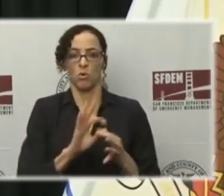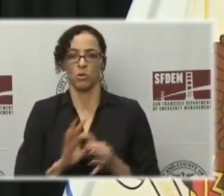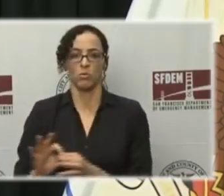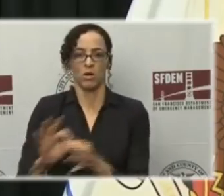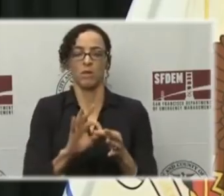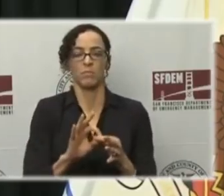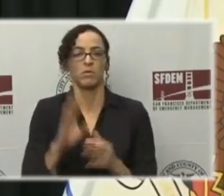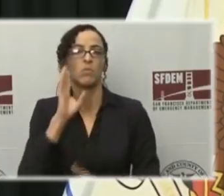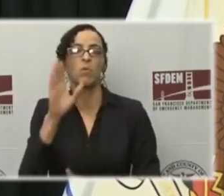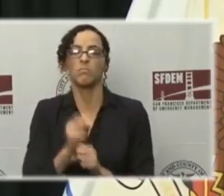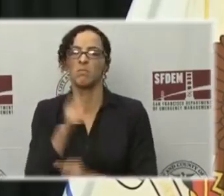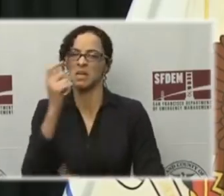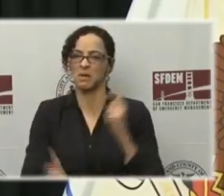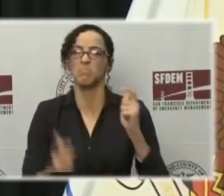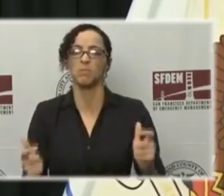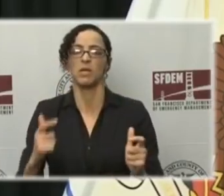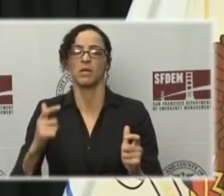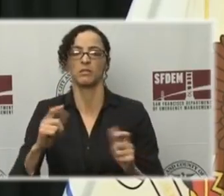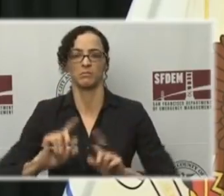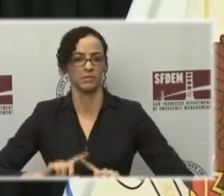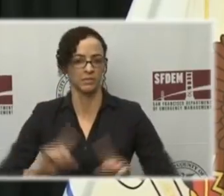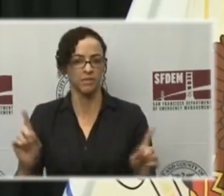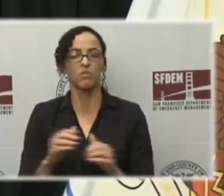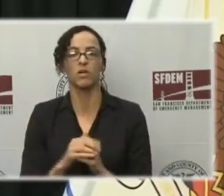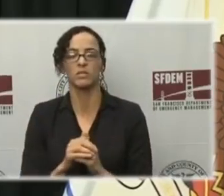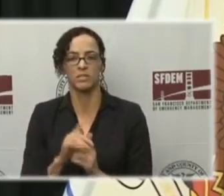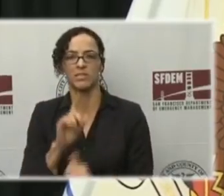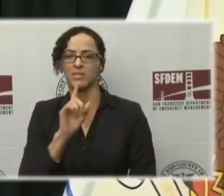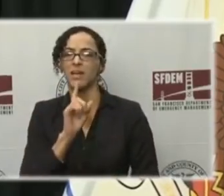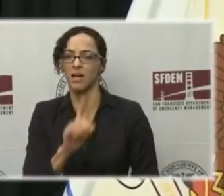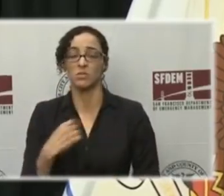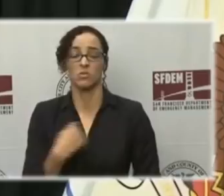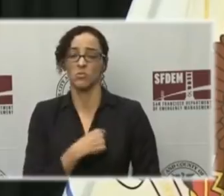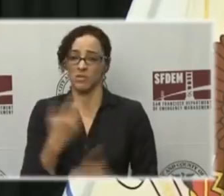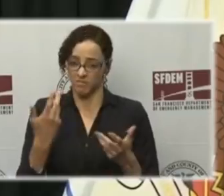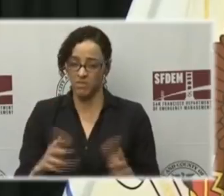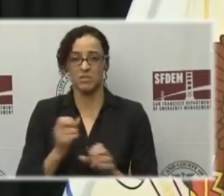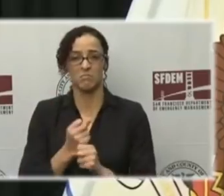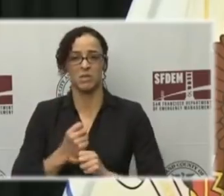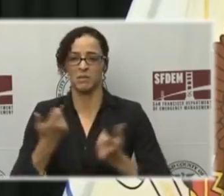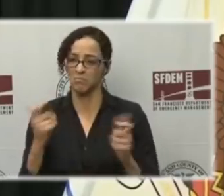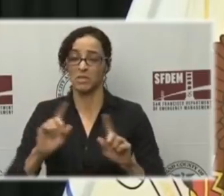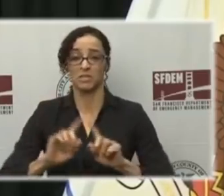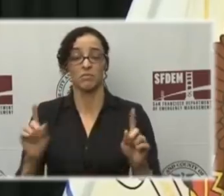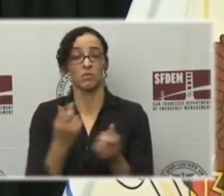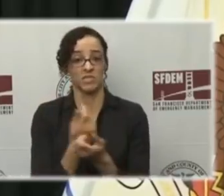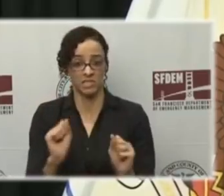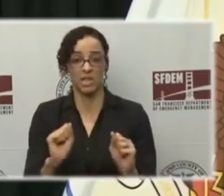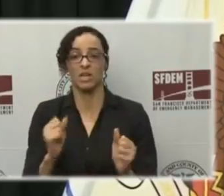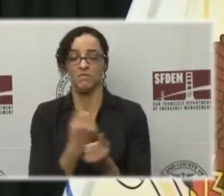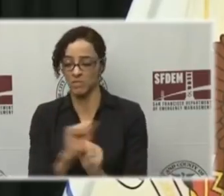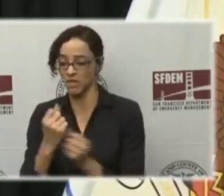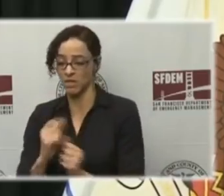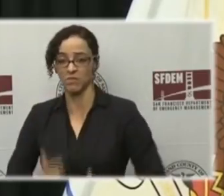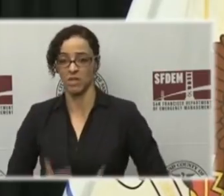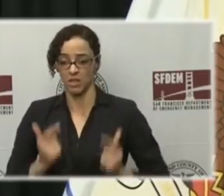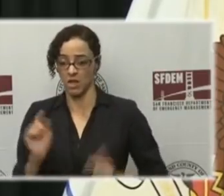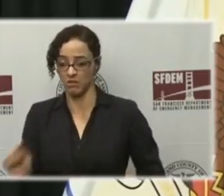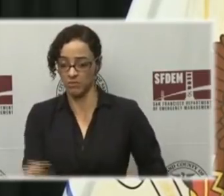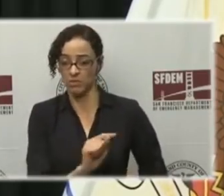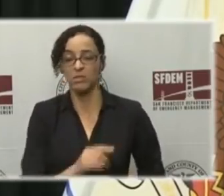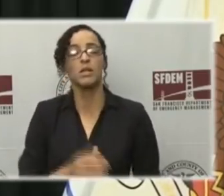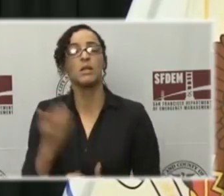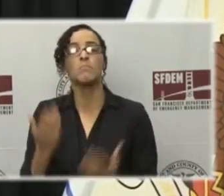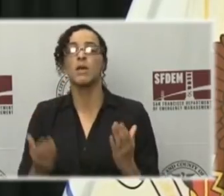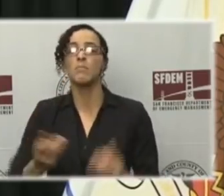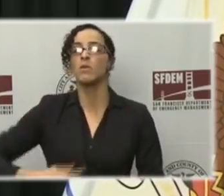we already have made a difference in really saving lives. We may not realize the impacts of this until this is all